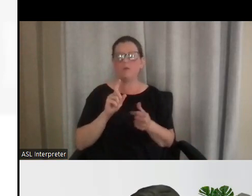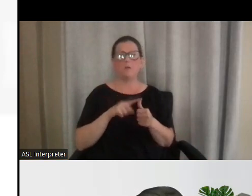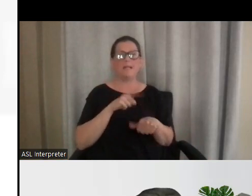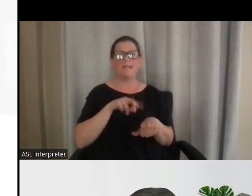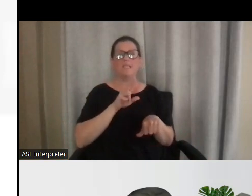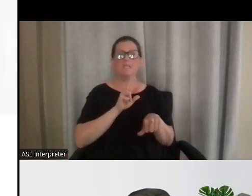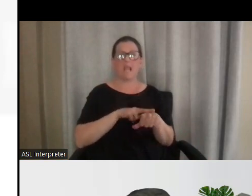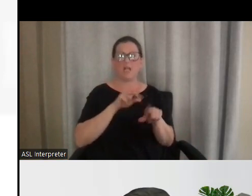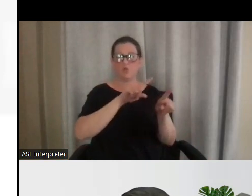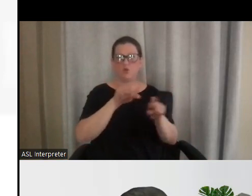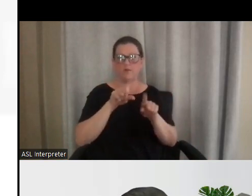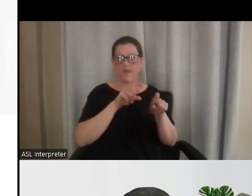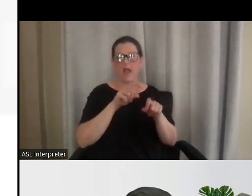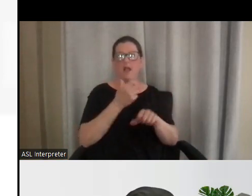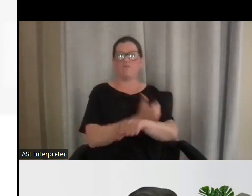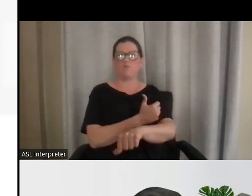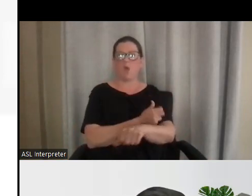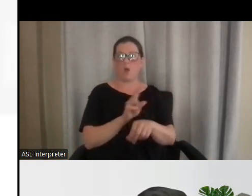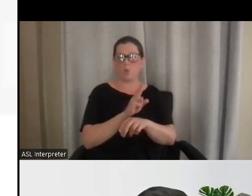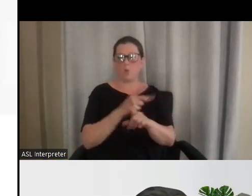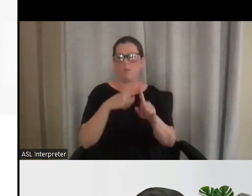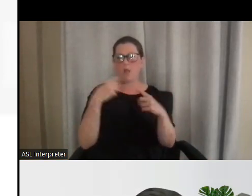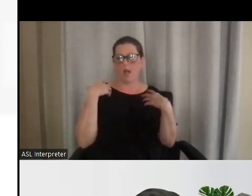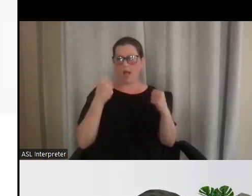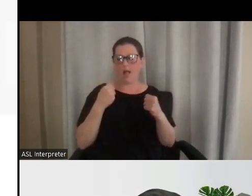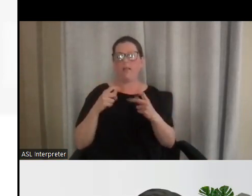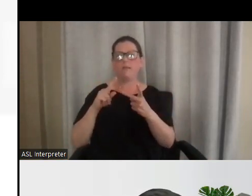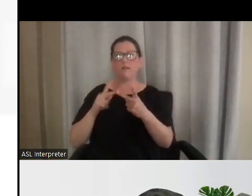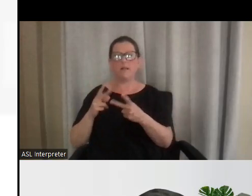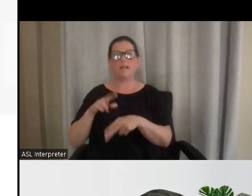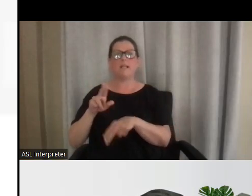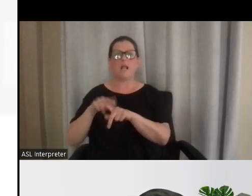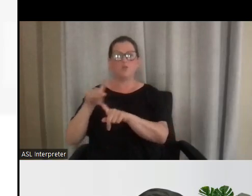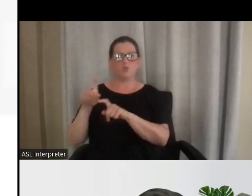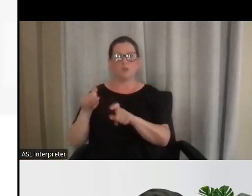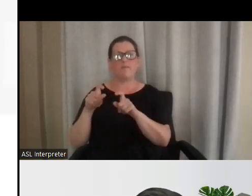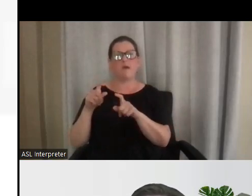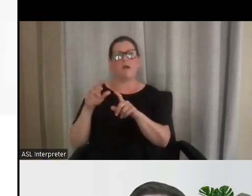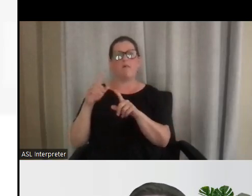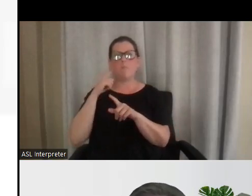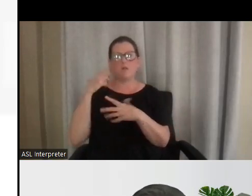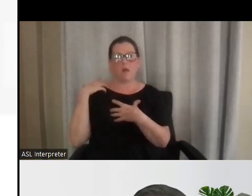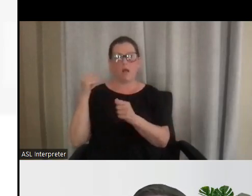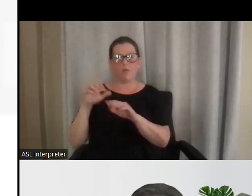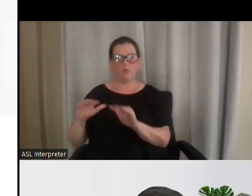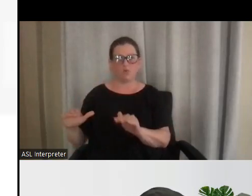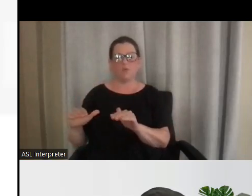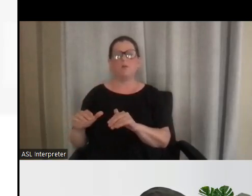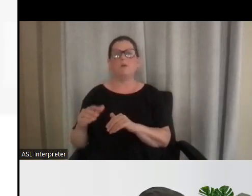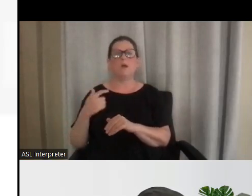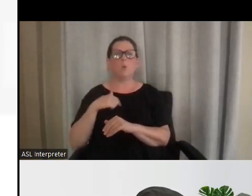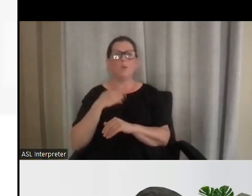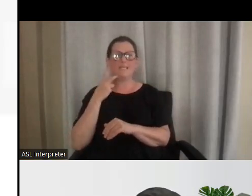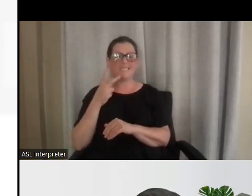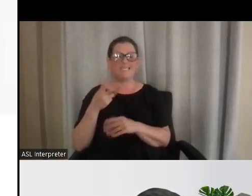Use and Health and the National Survey of Children's Mental Health. And what we see is in general,